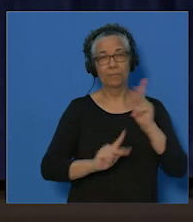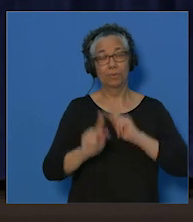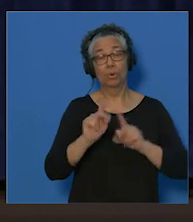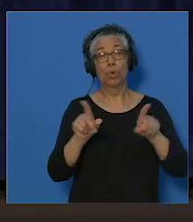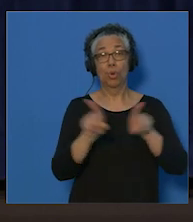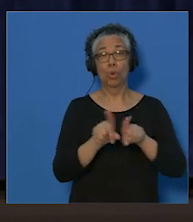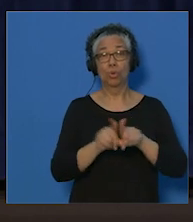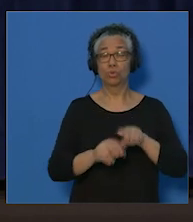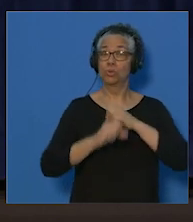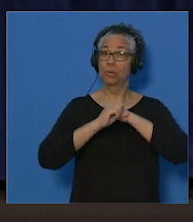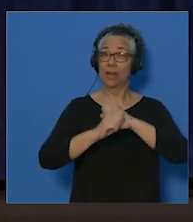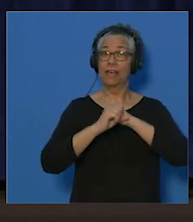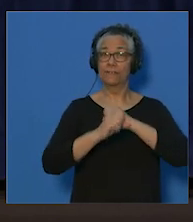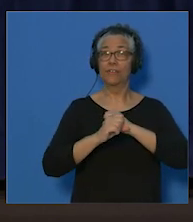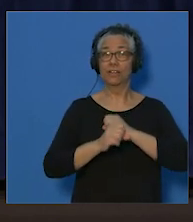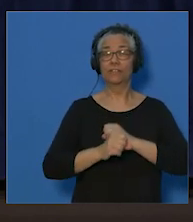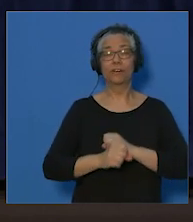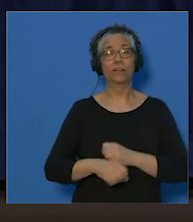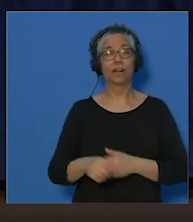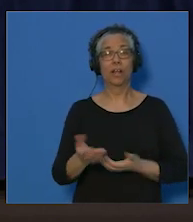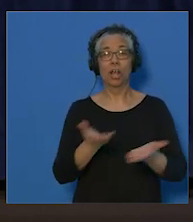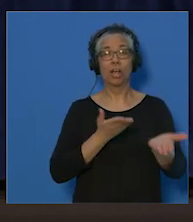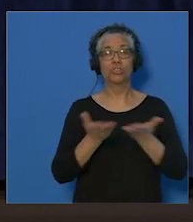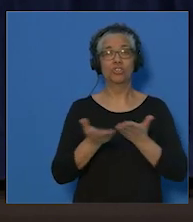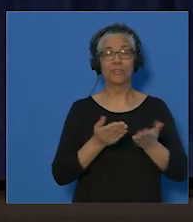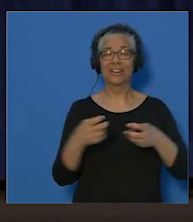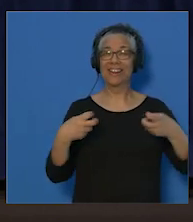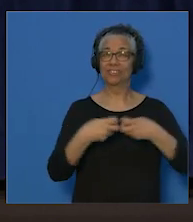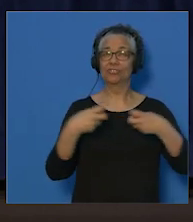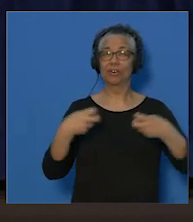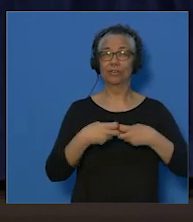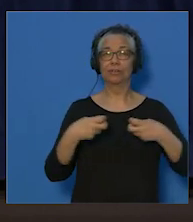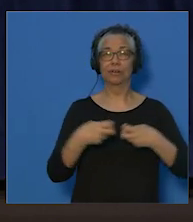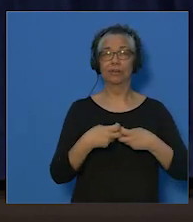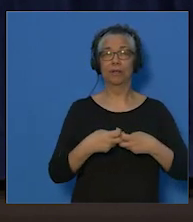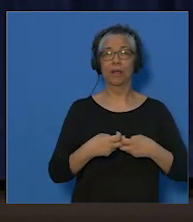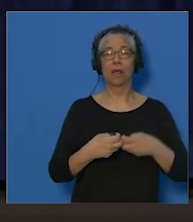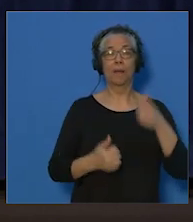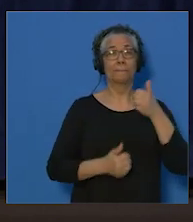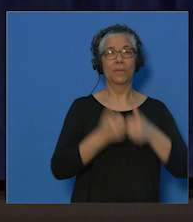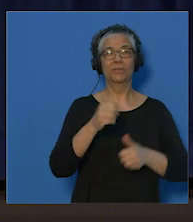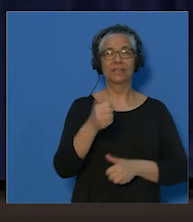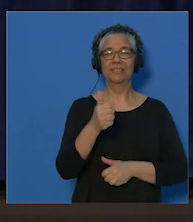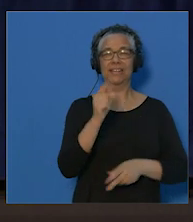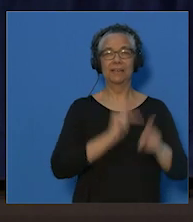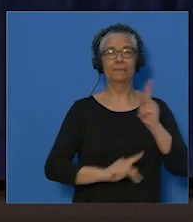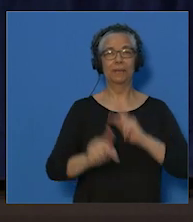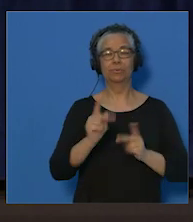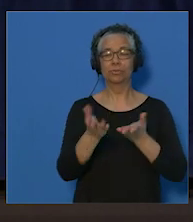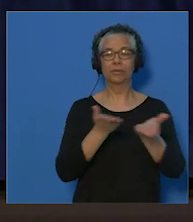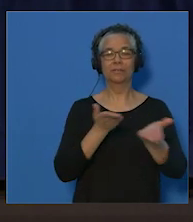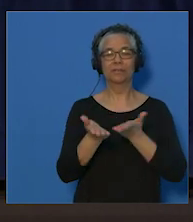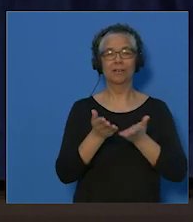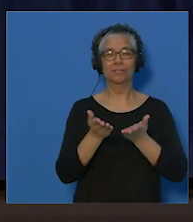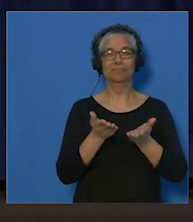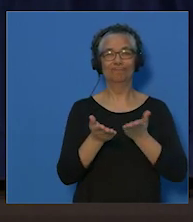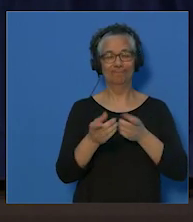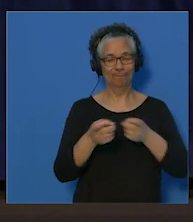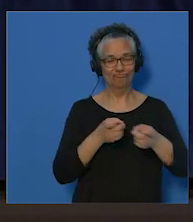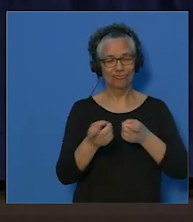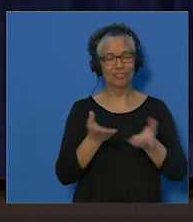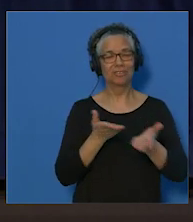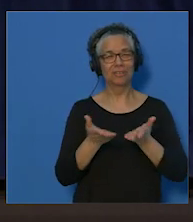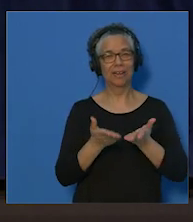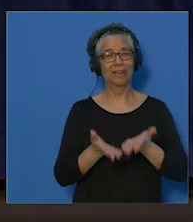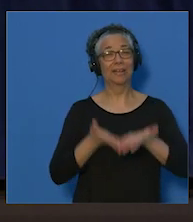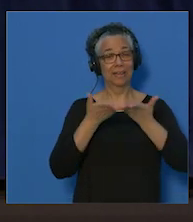a service via electronic means, which will include a maximum of 10 persons to conduct the service and to facilitate the